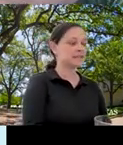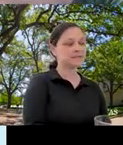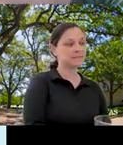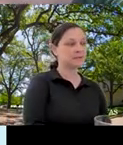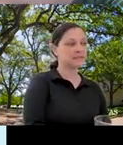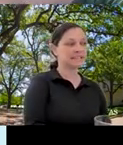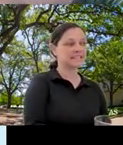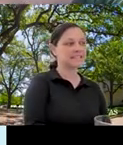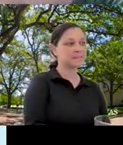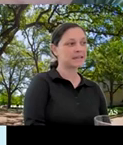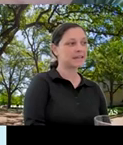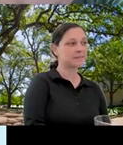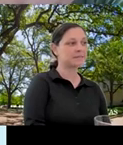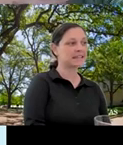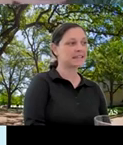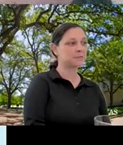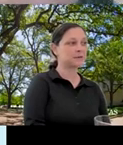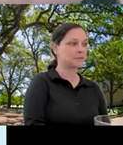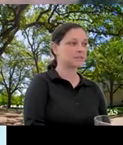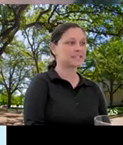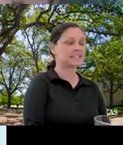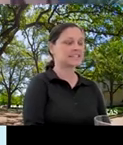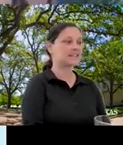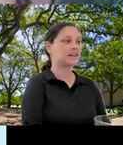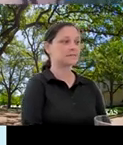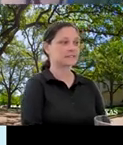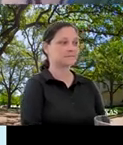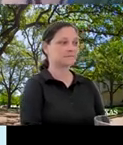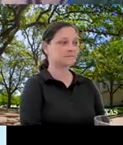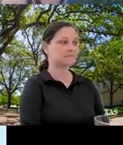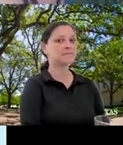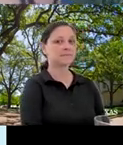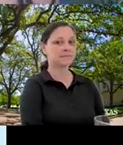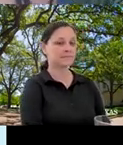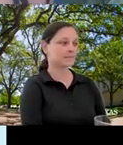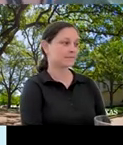So 11 folks said sometimes, and 1 person said often.